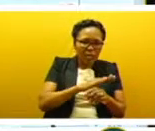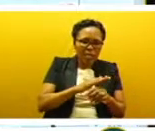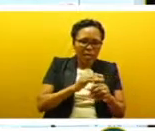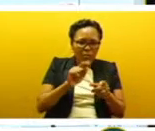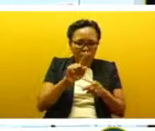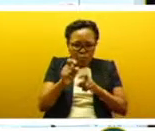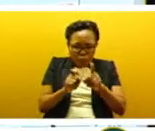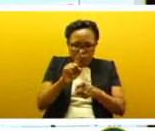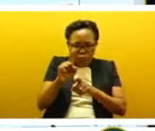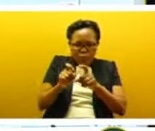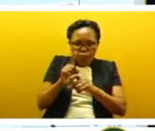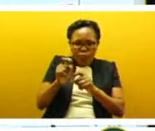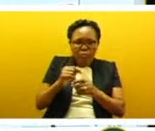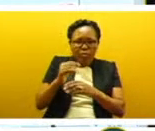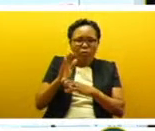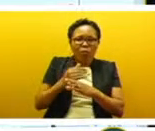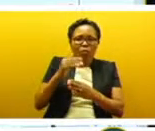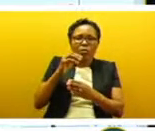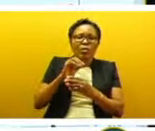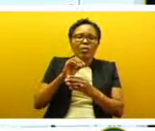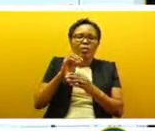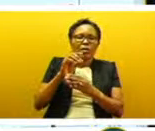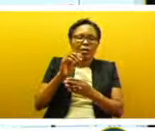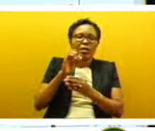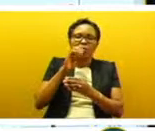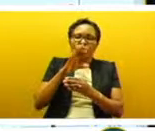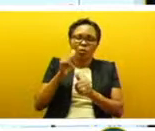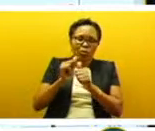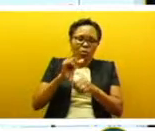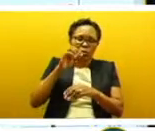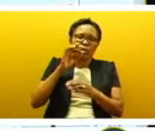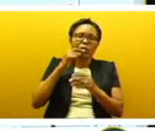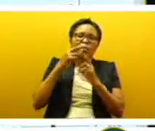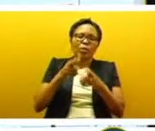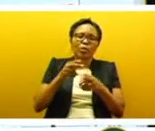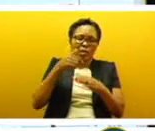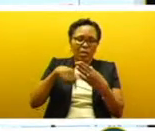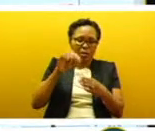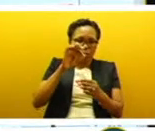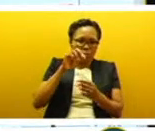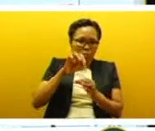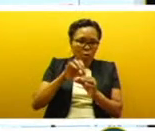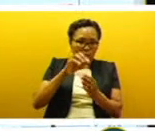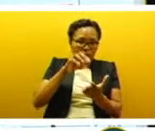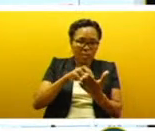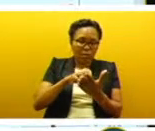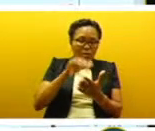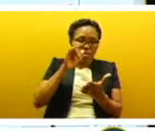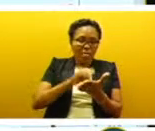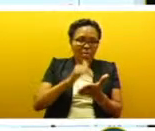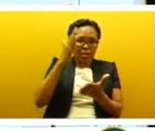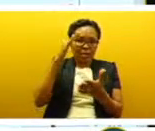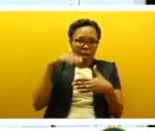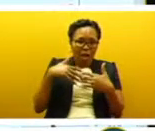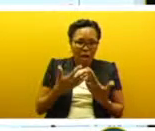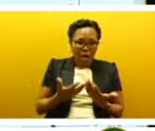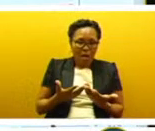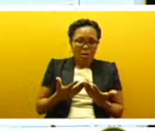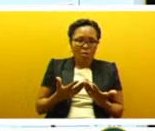already reported in these polling stations. And that's how the